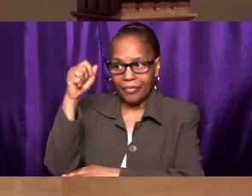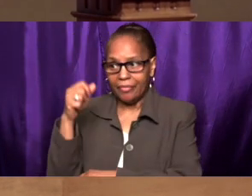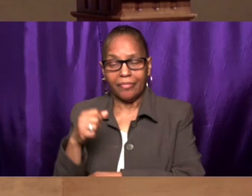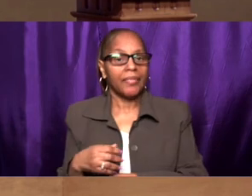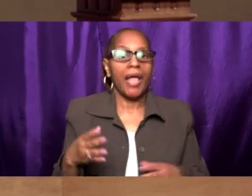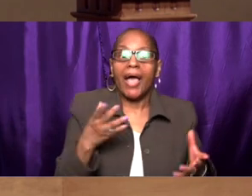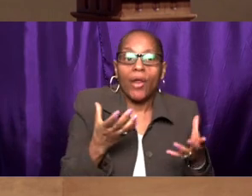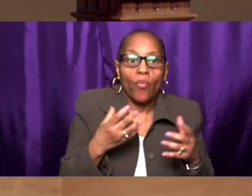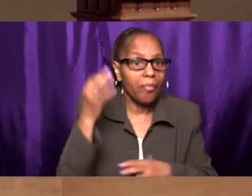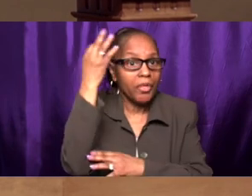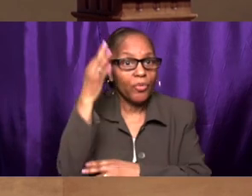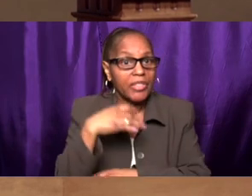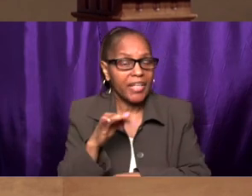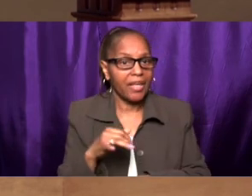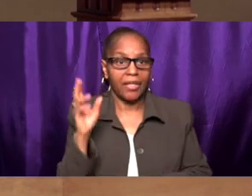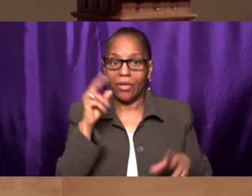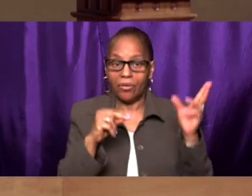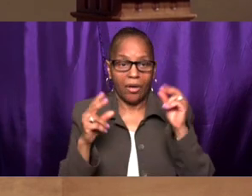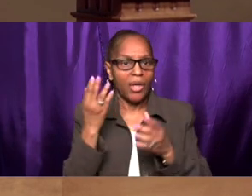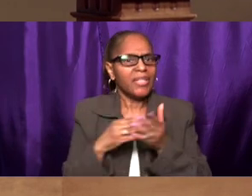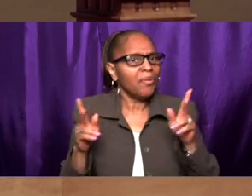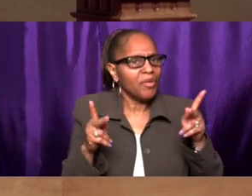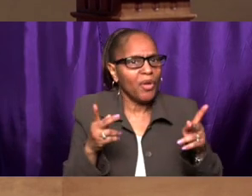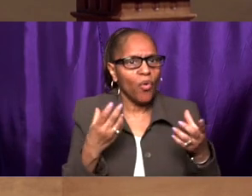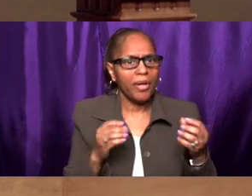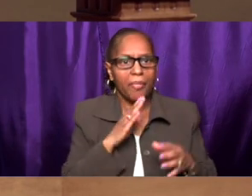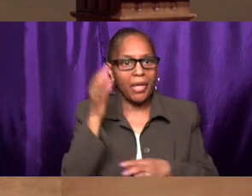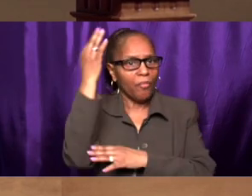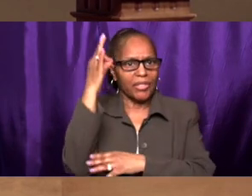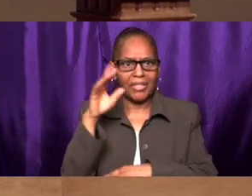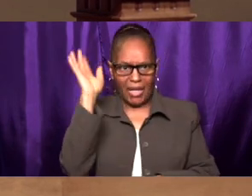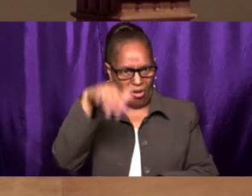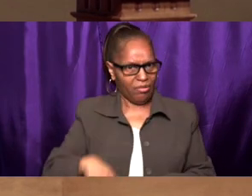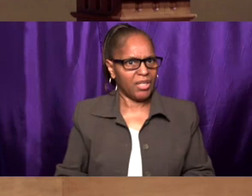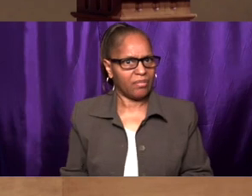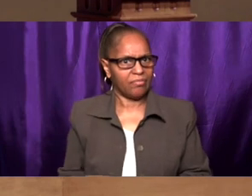Well, I didn't want to be no preacher. Like, no. See, some of these jokers want to be preachers. I'll be like, go on in.